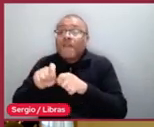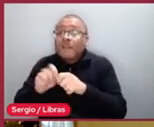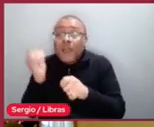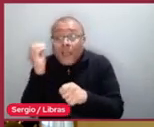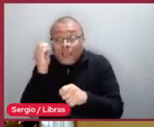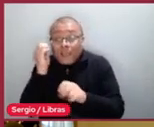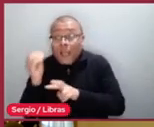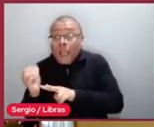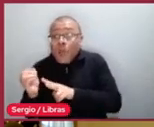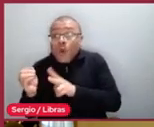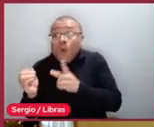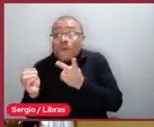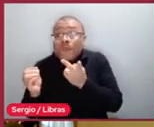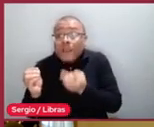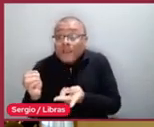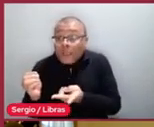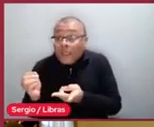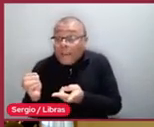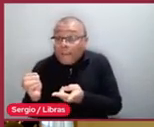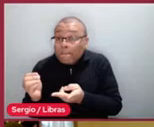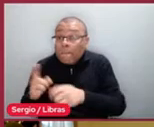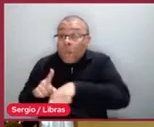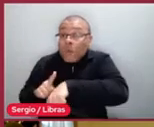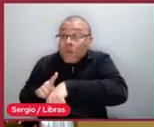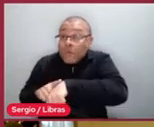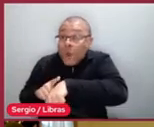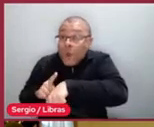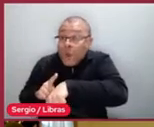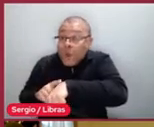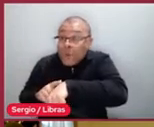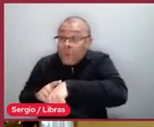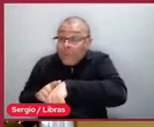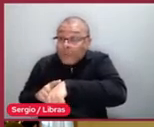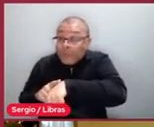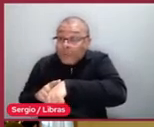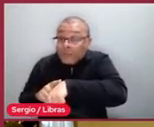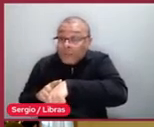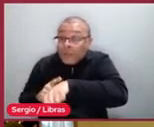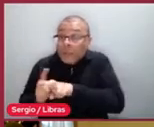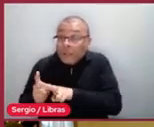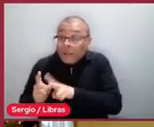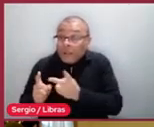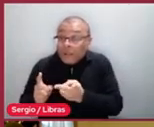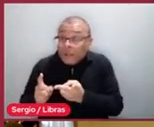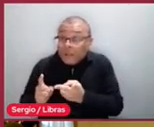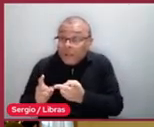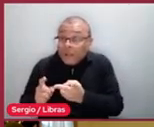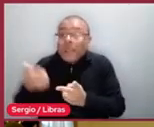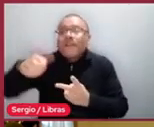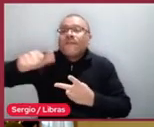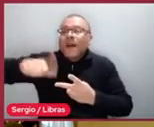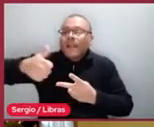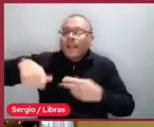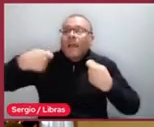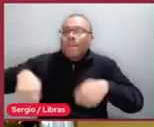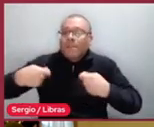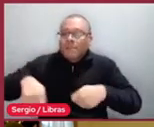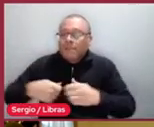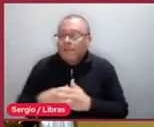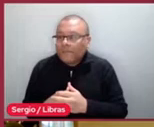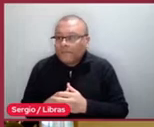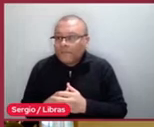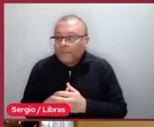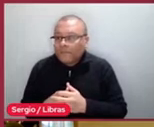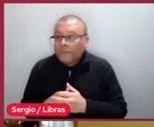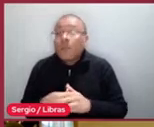to convert that schema, that string, to time. And if it's able to convert, then it validates. And also, if